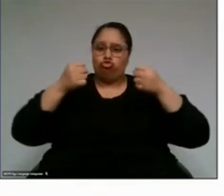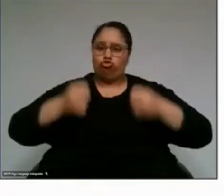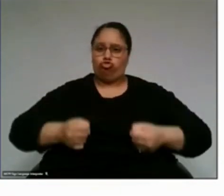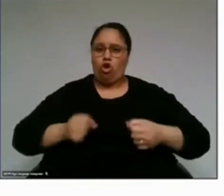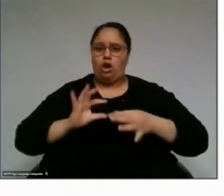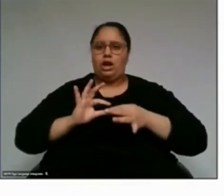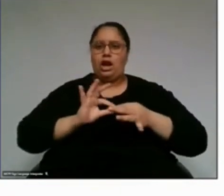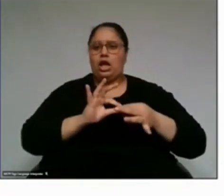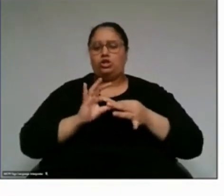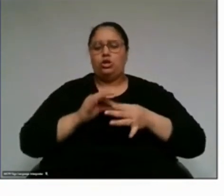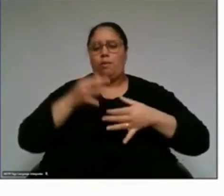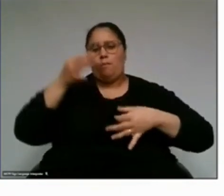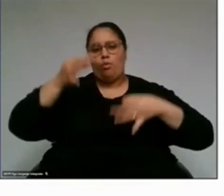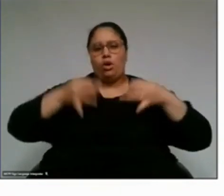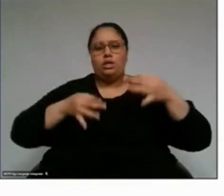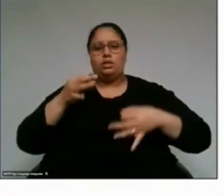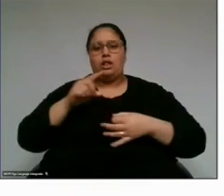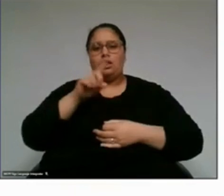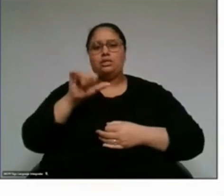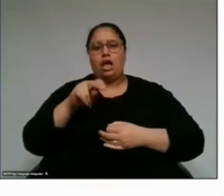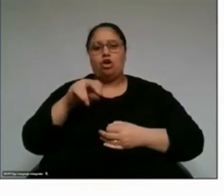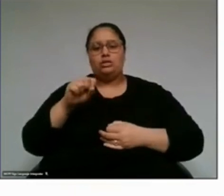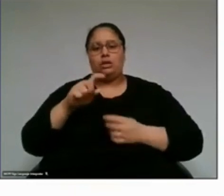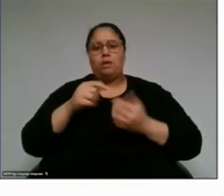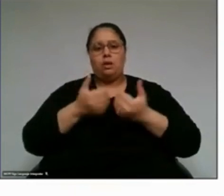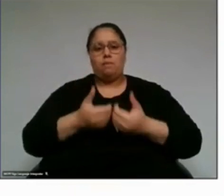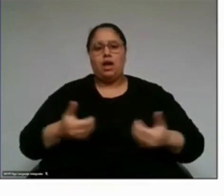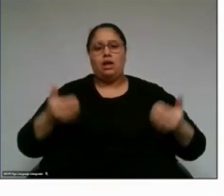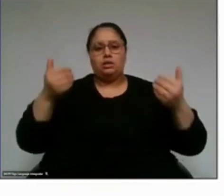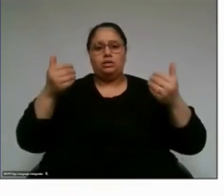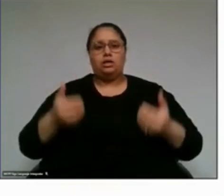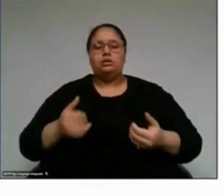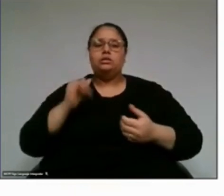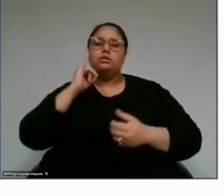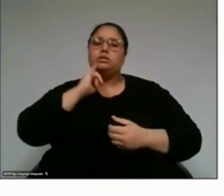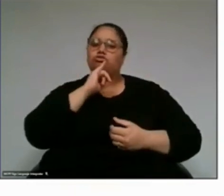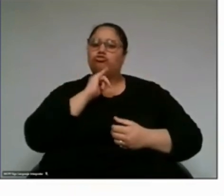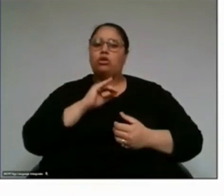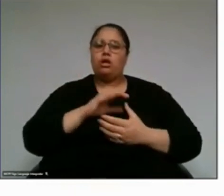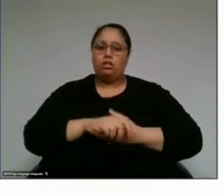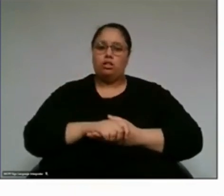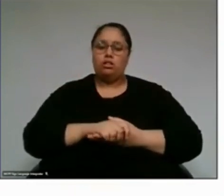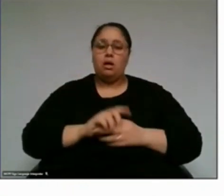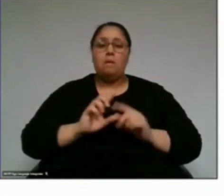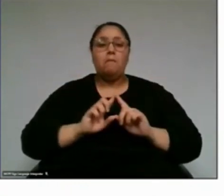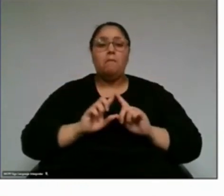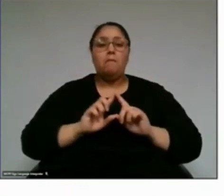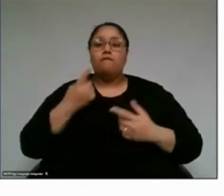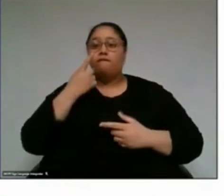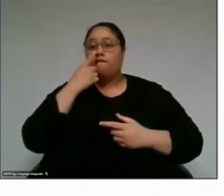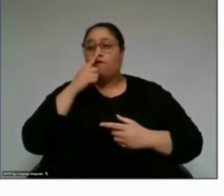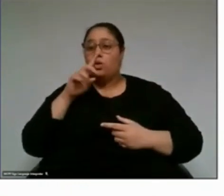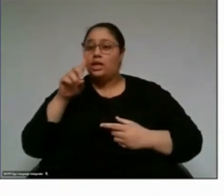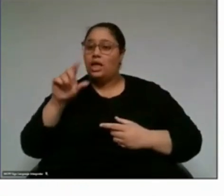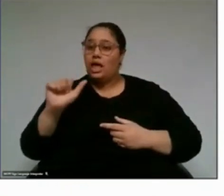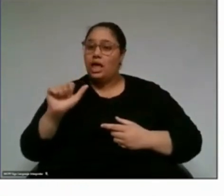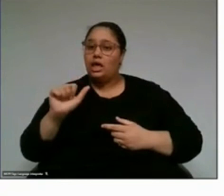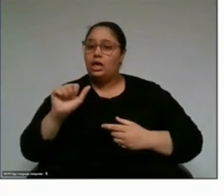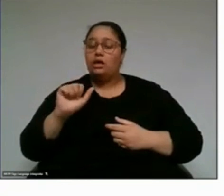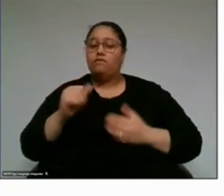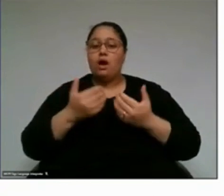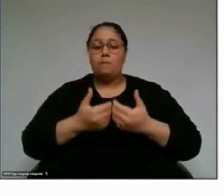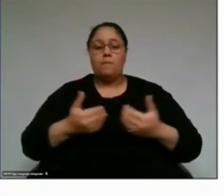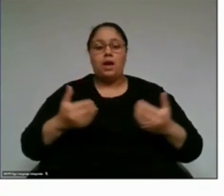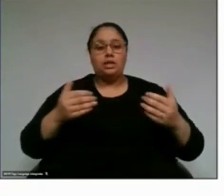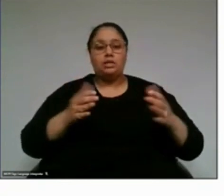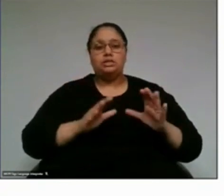to political Zionism and the apartheid state of Israel. But obviously for the DA, if it's an apartheid state, it